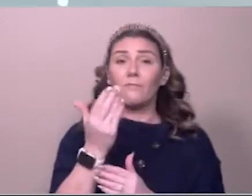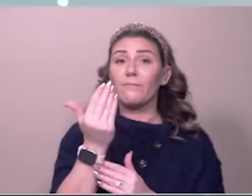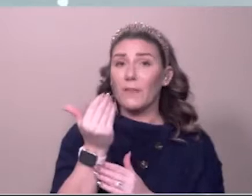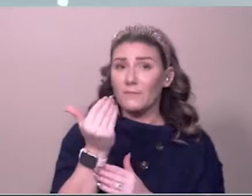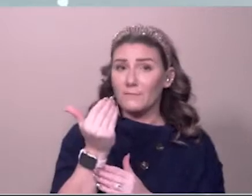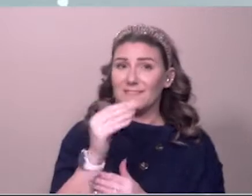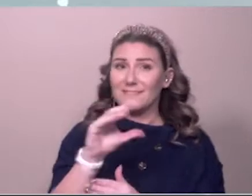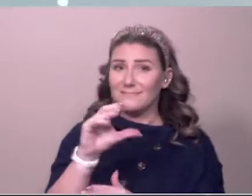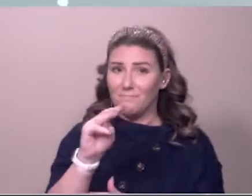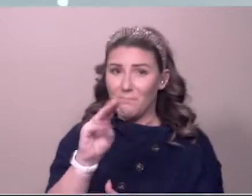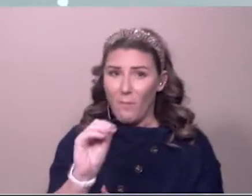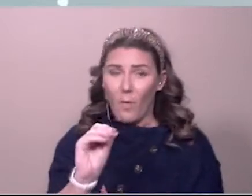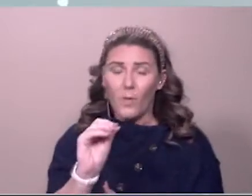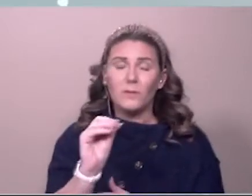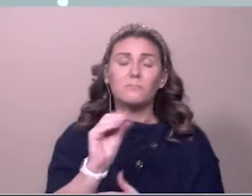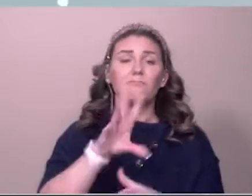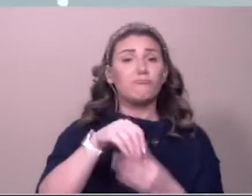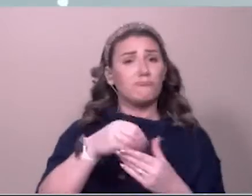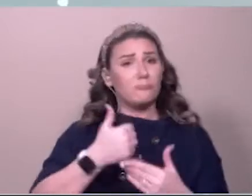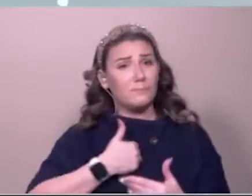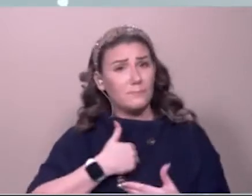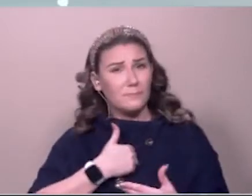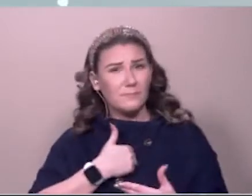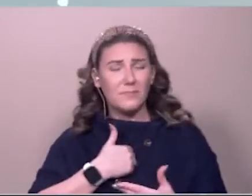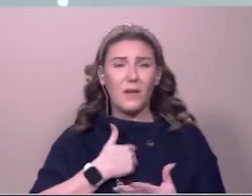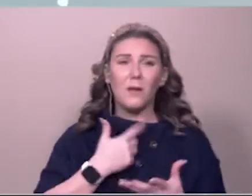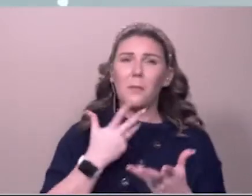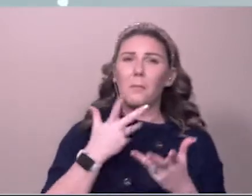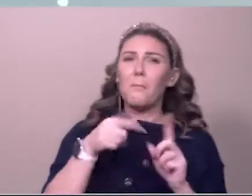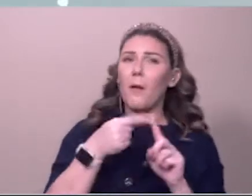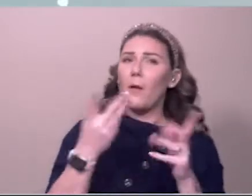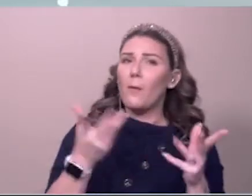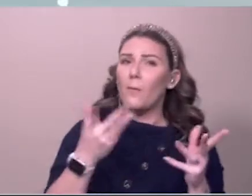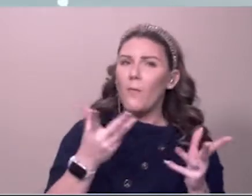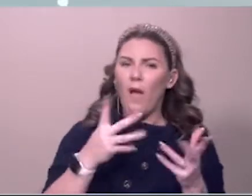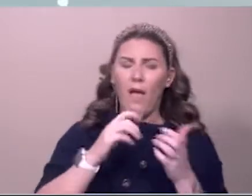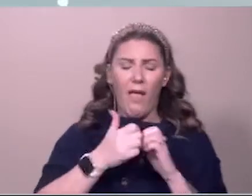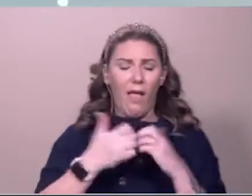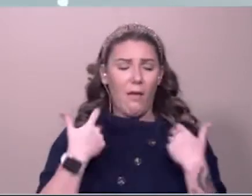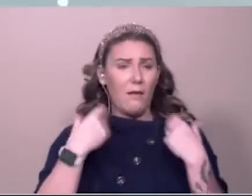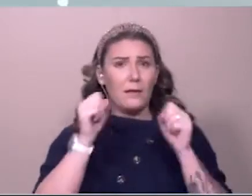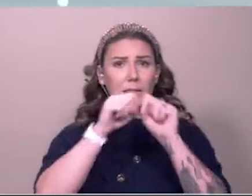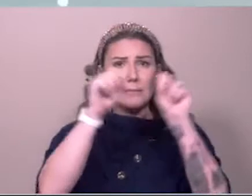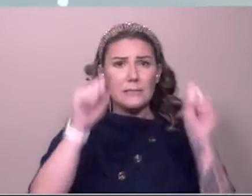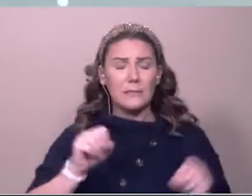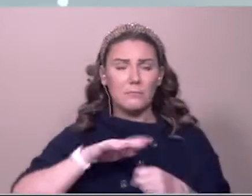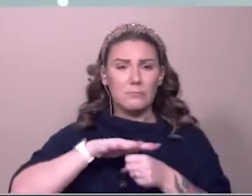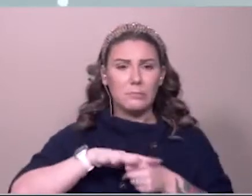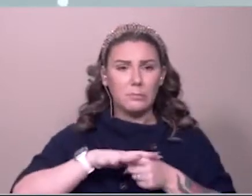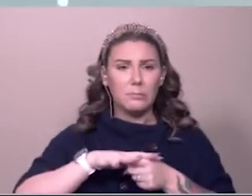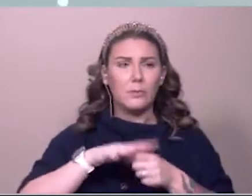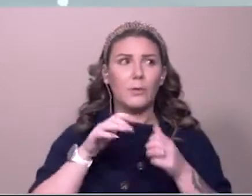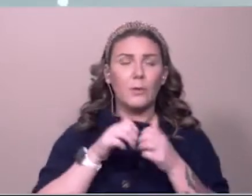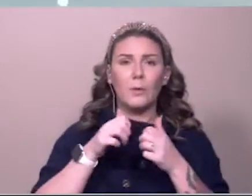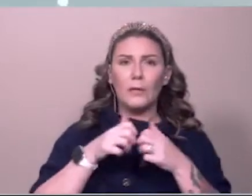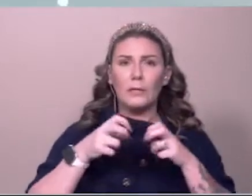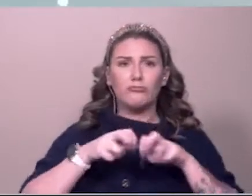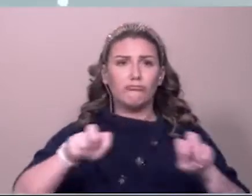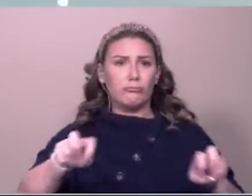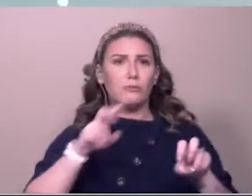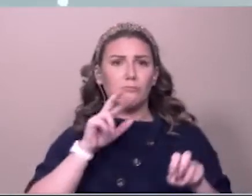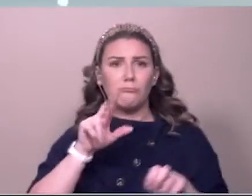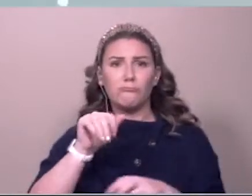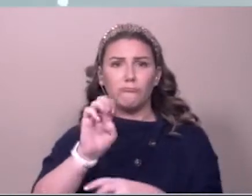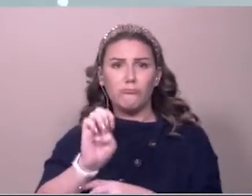myself, with specifics on how the entire health system remains under great stress due to the sustained period of high transmission and a